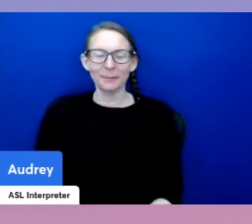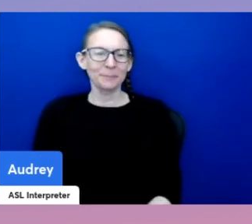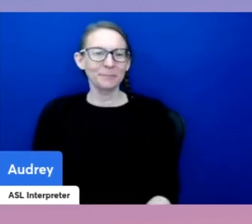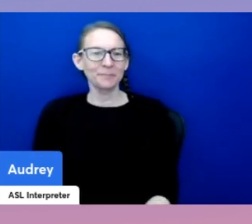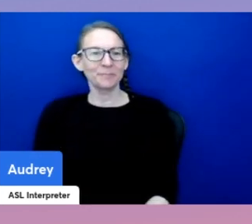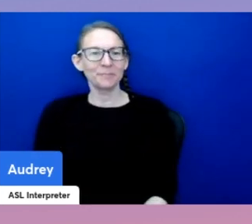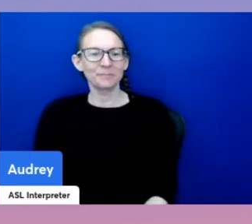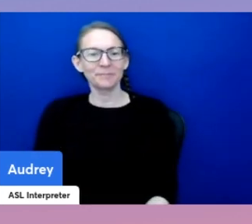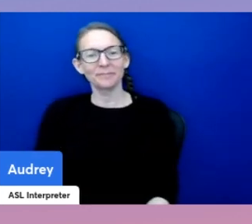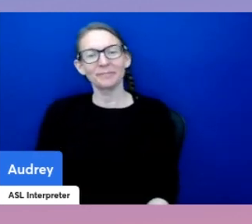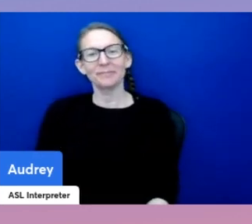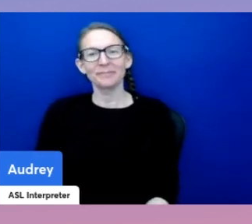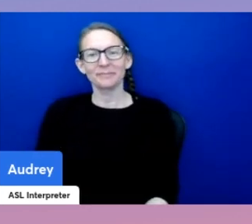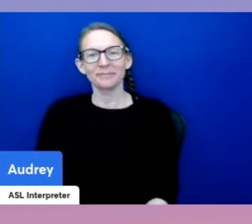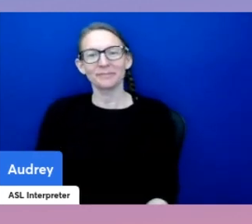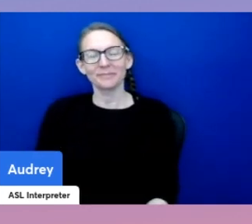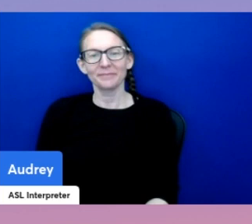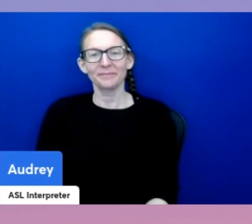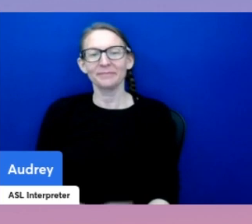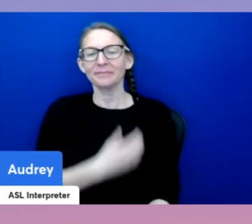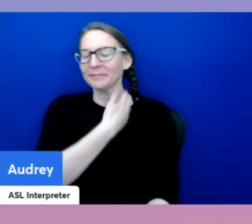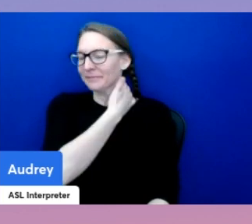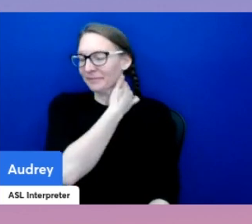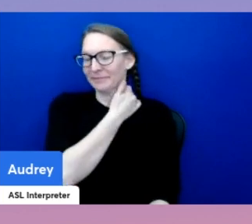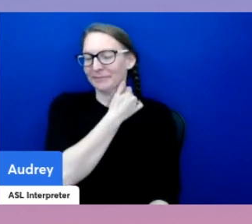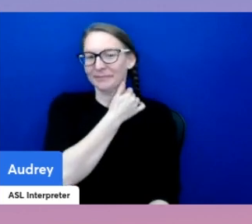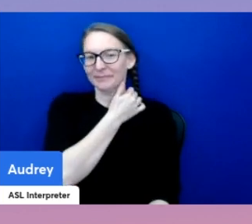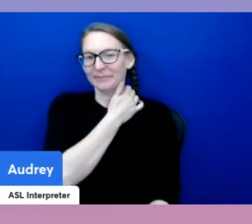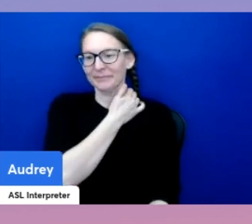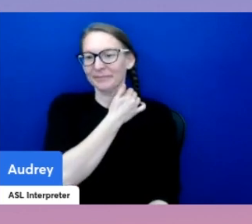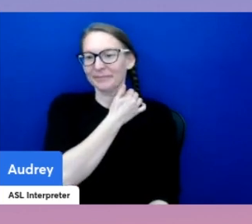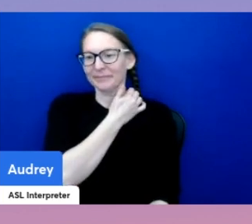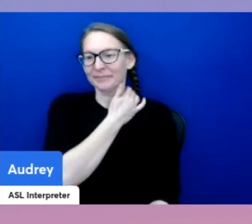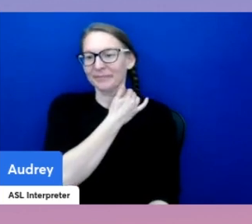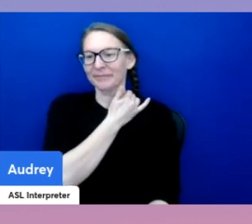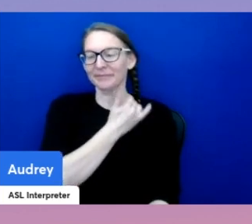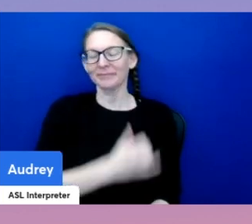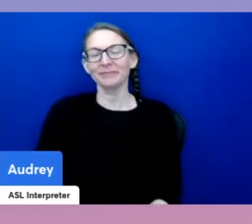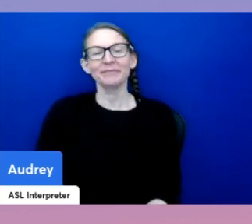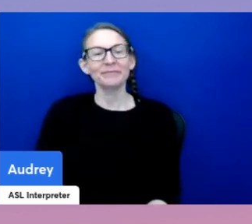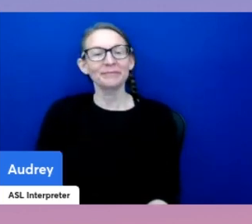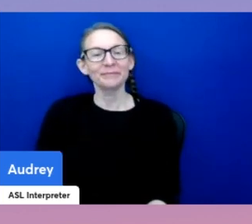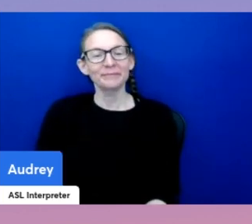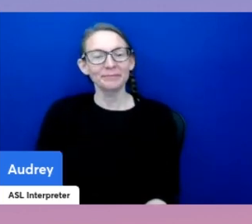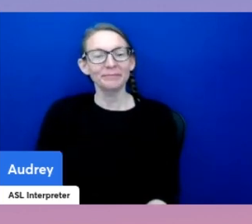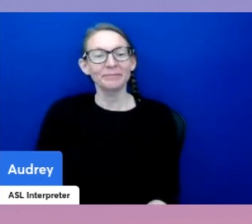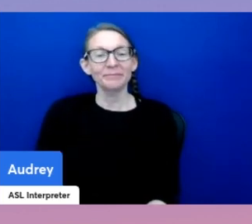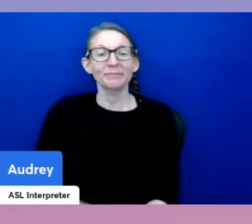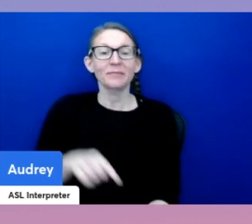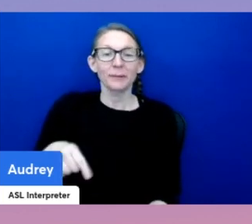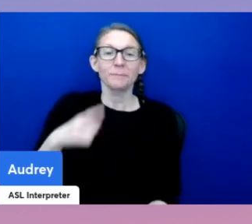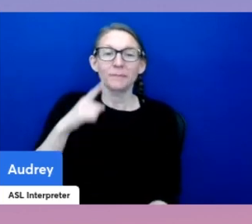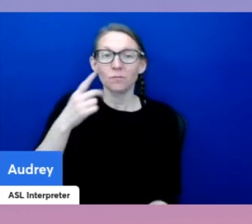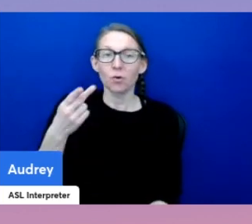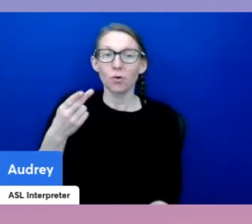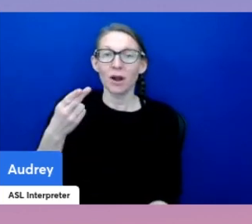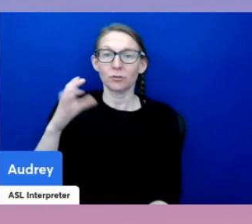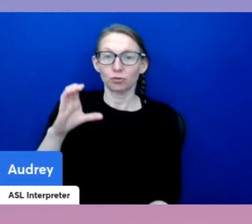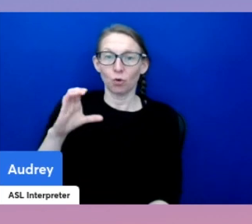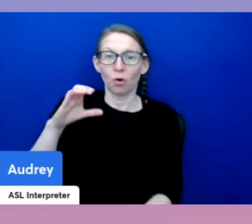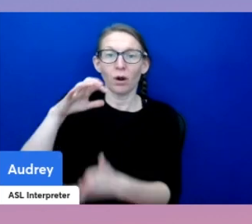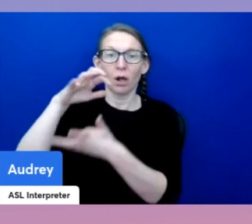And yeah, I believe for HashiCorp Cloud Platform or HCP,